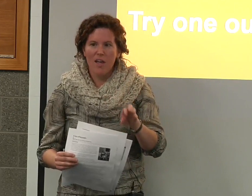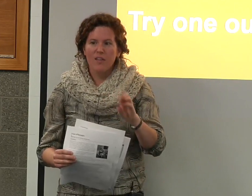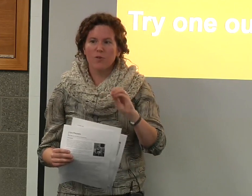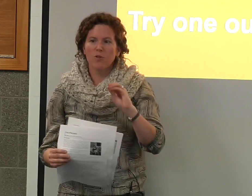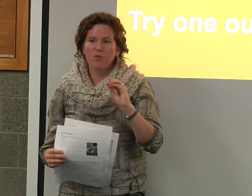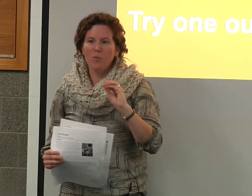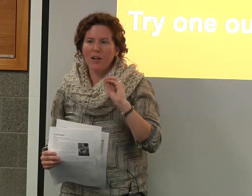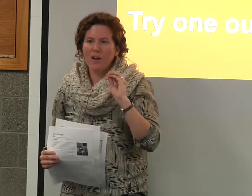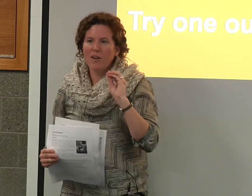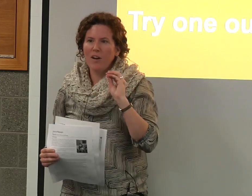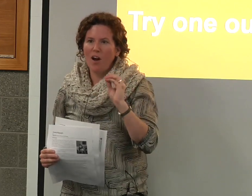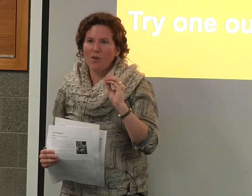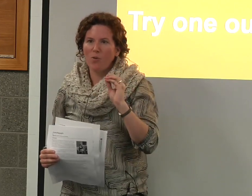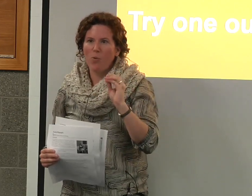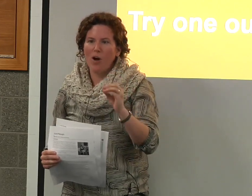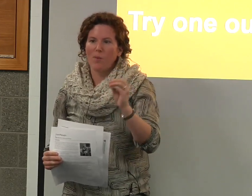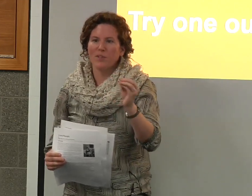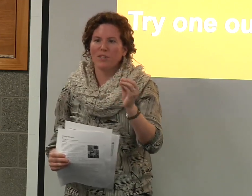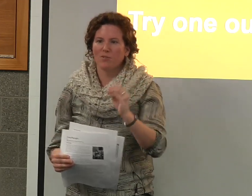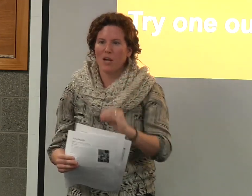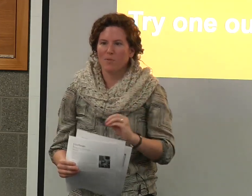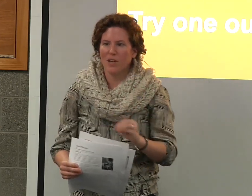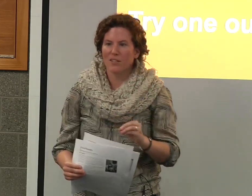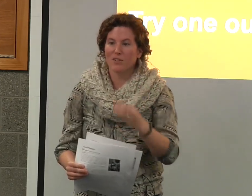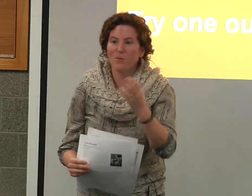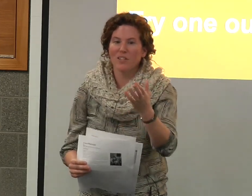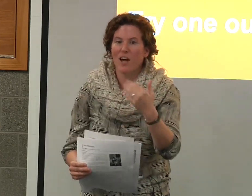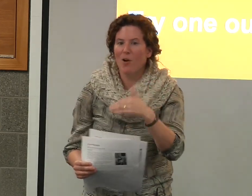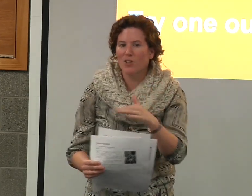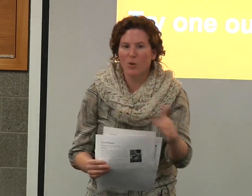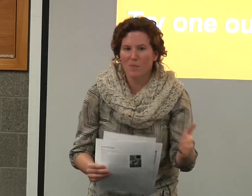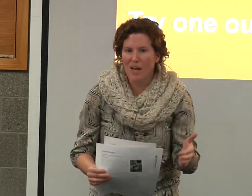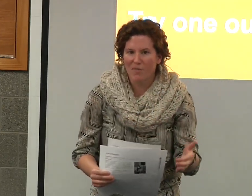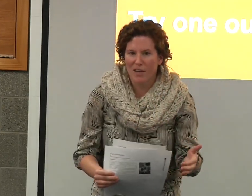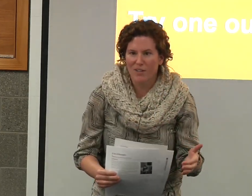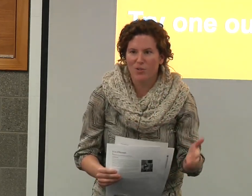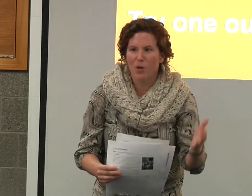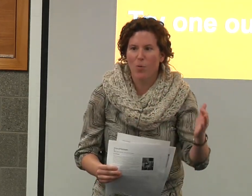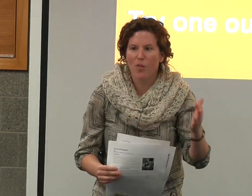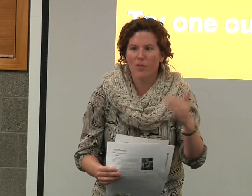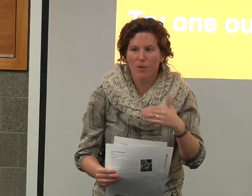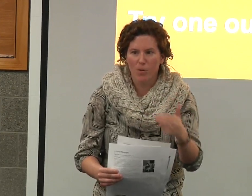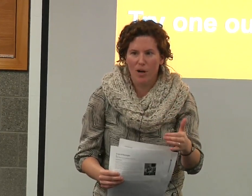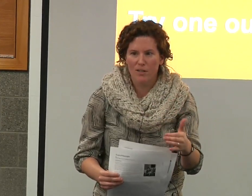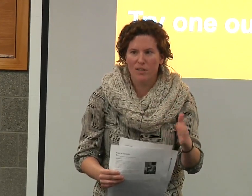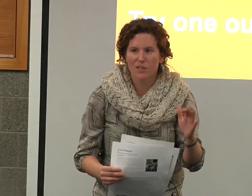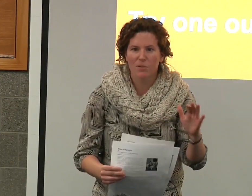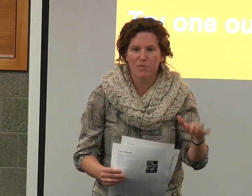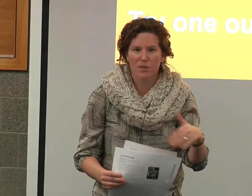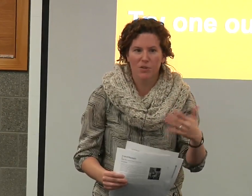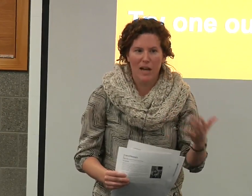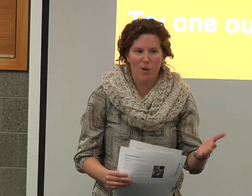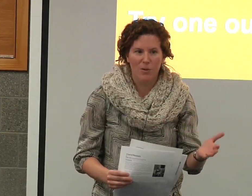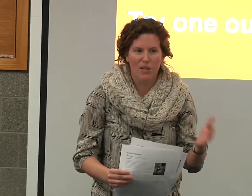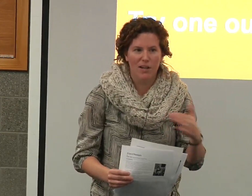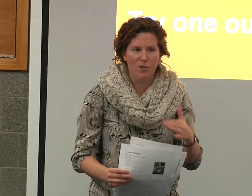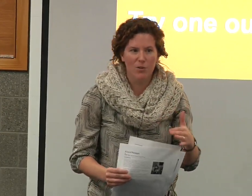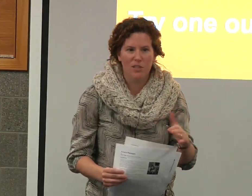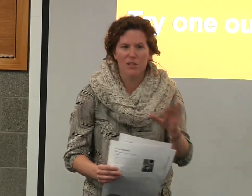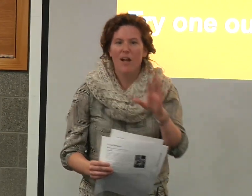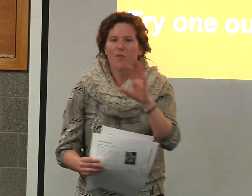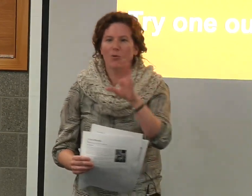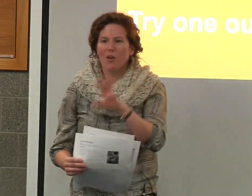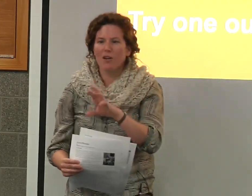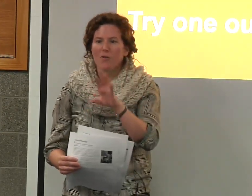they are. So you might not want a particular type of case studies. You might say, I don't actually want them to have the answer. I want their process to be figuring out